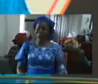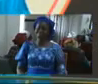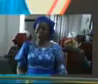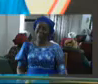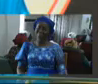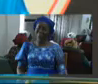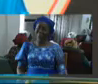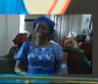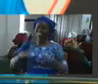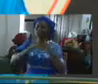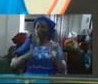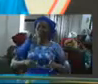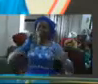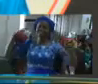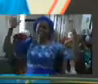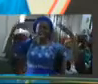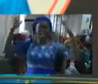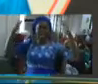Give the Lord a big round of applause.